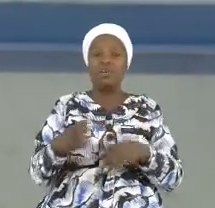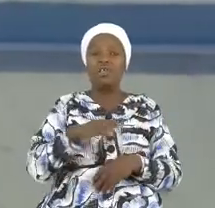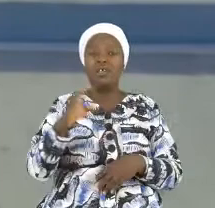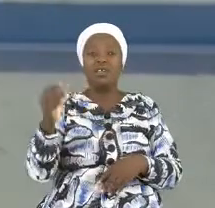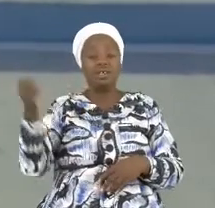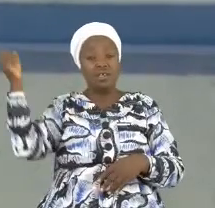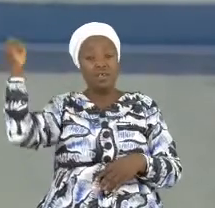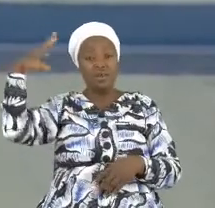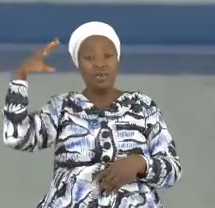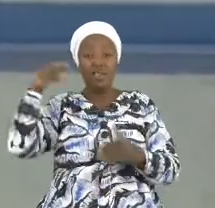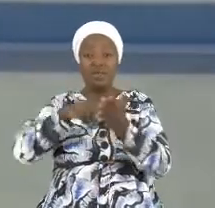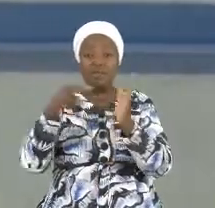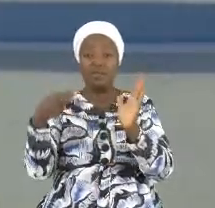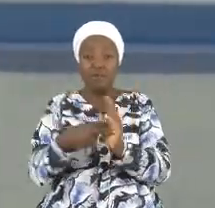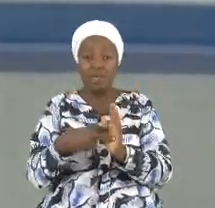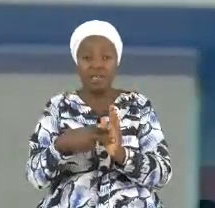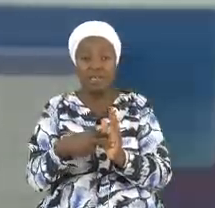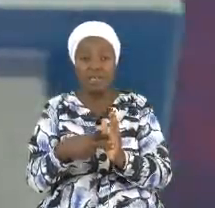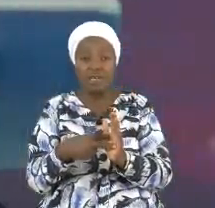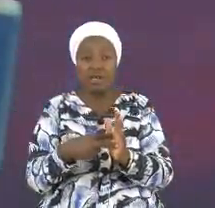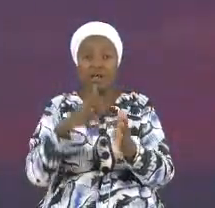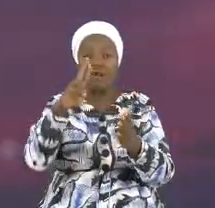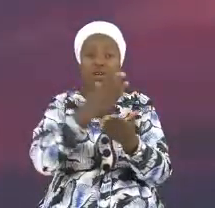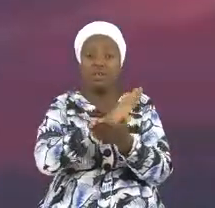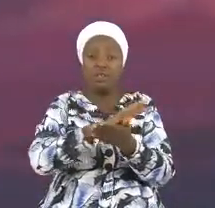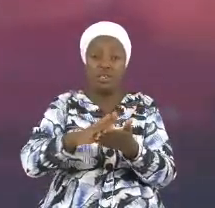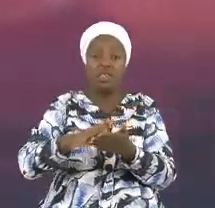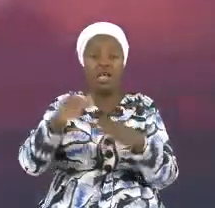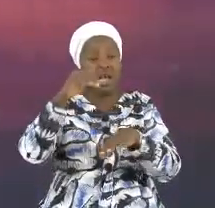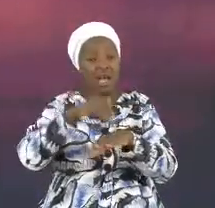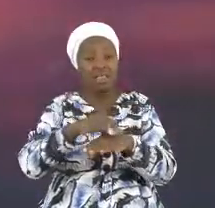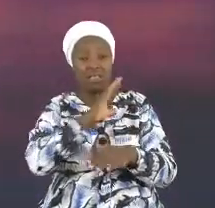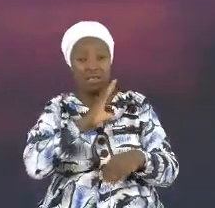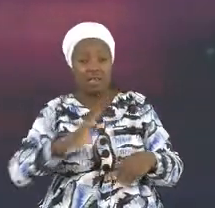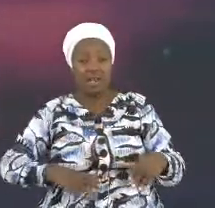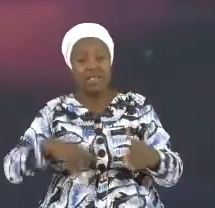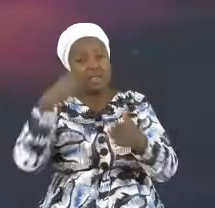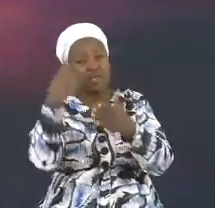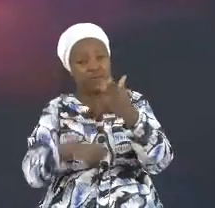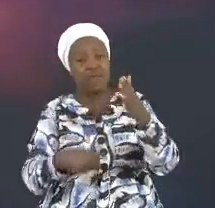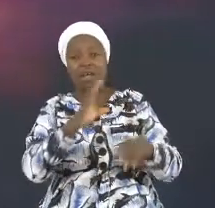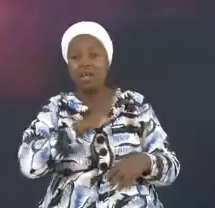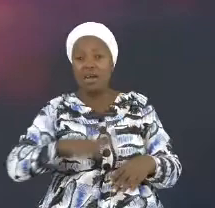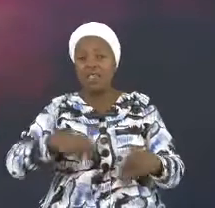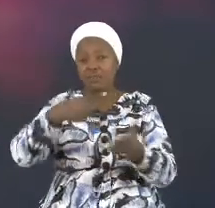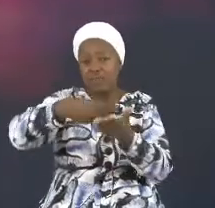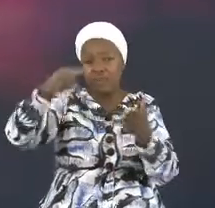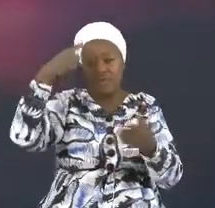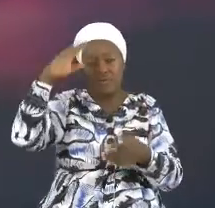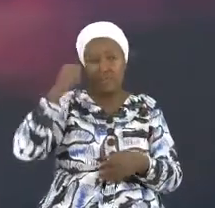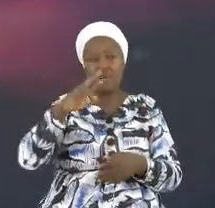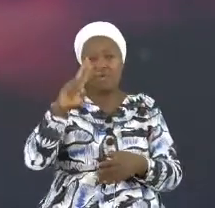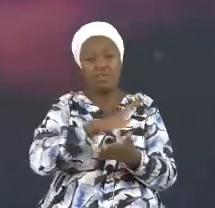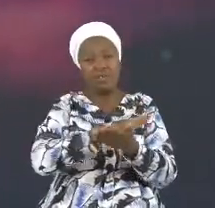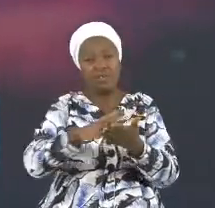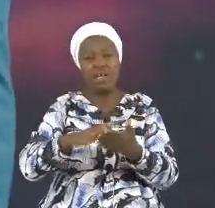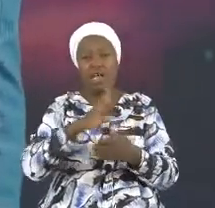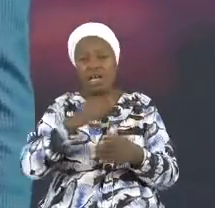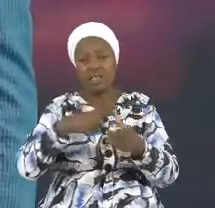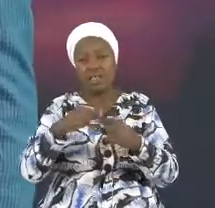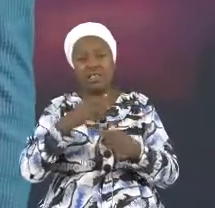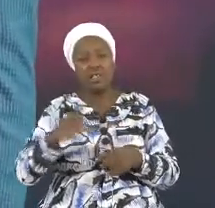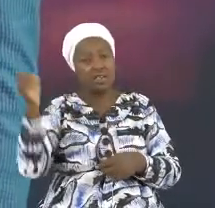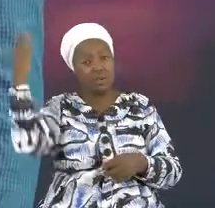Christ's expense. Christ paid for your righteousness, and the grace will bring you to